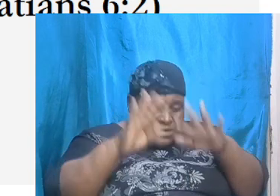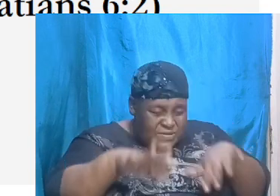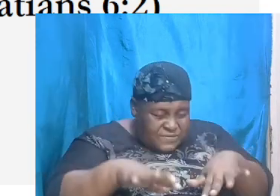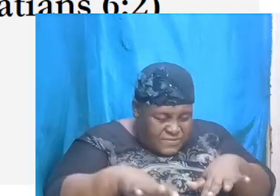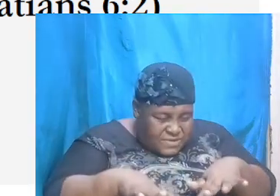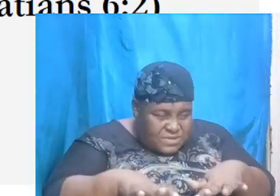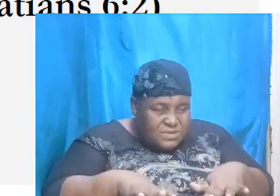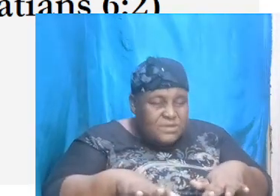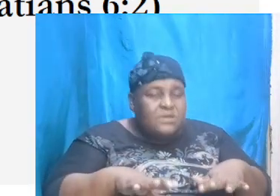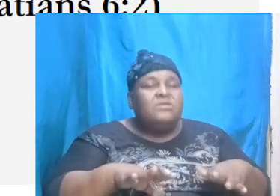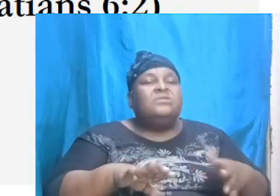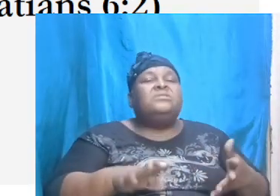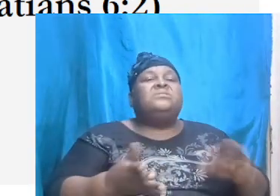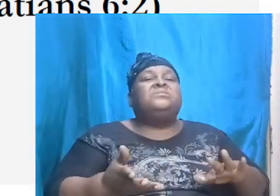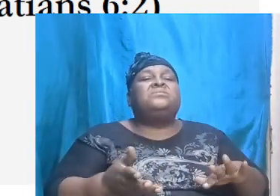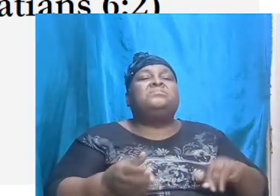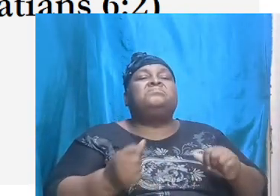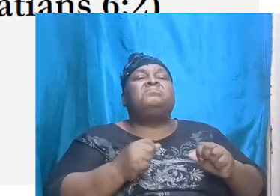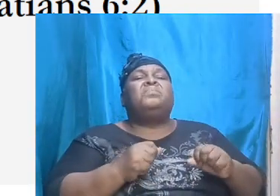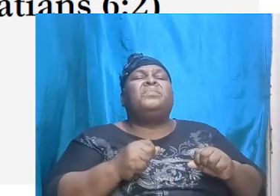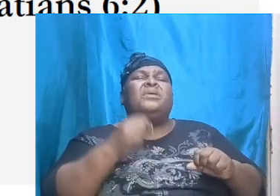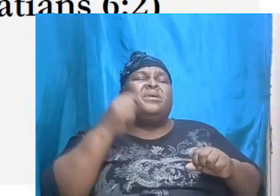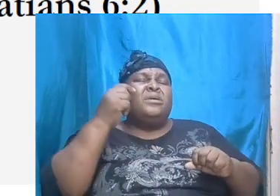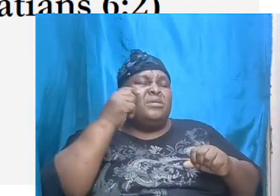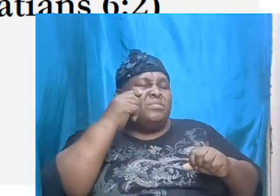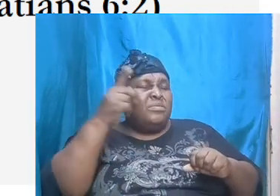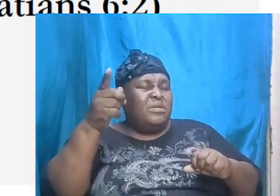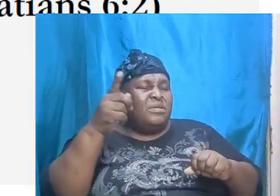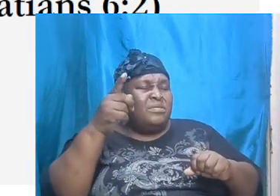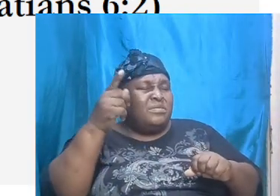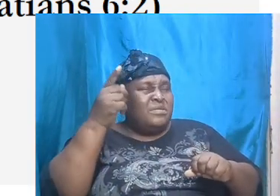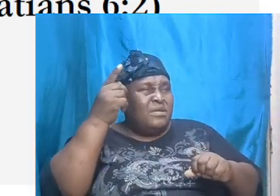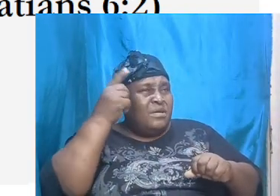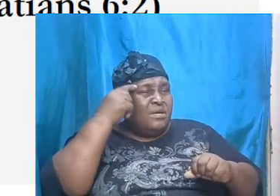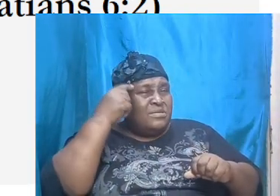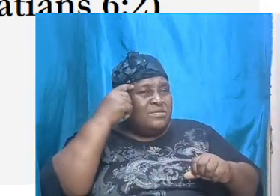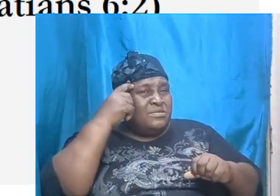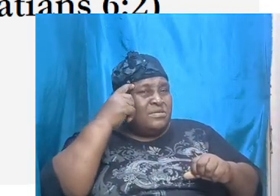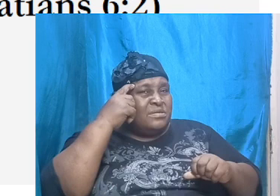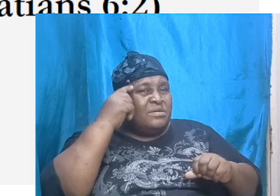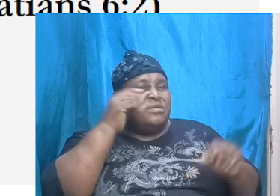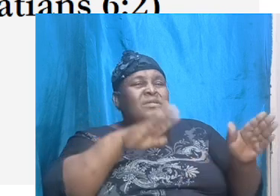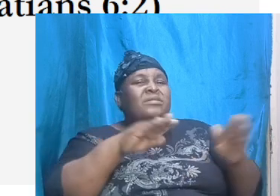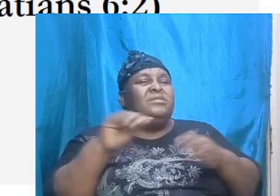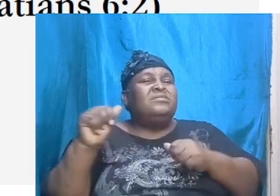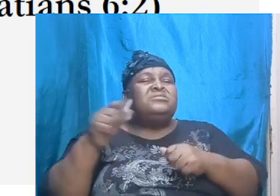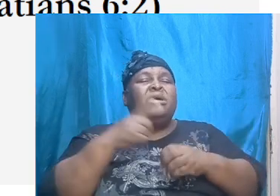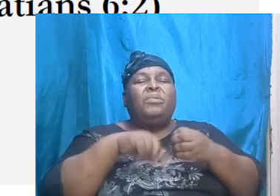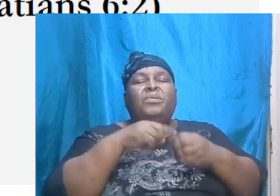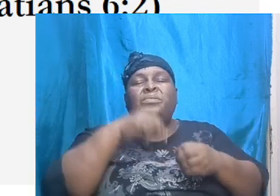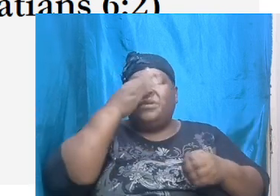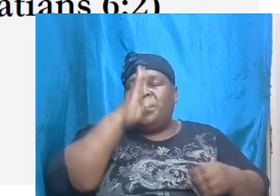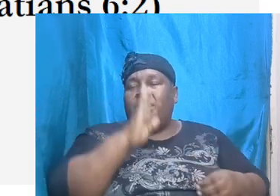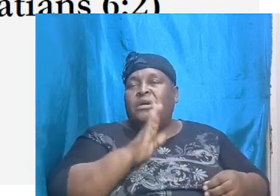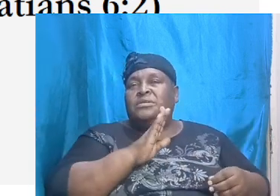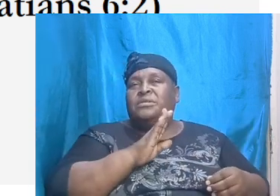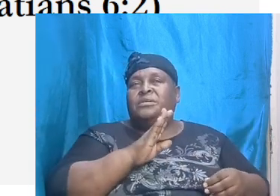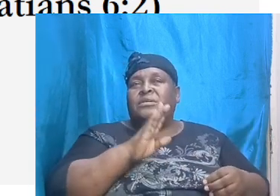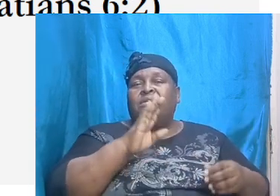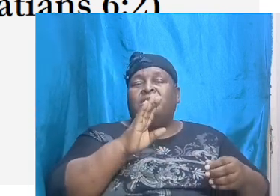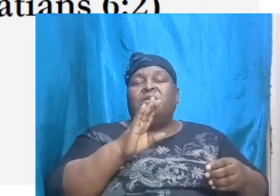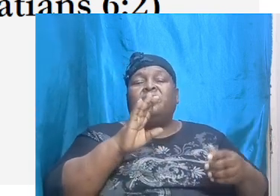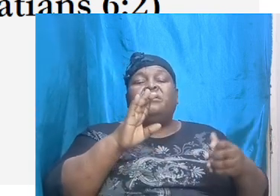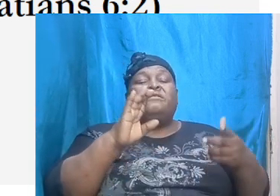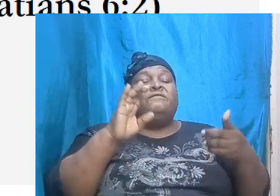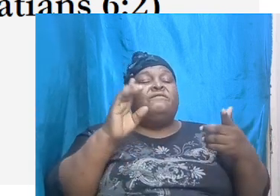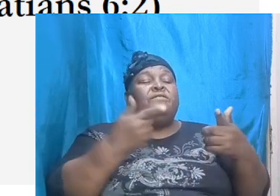your preconceived thoughts and everything else go out the window because it's about him. So the first thing we need to do